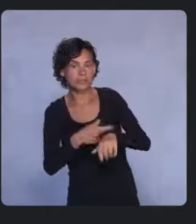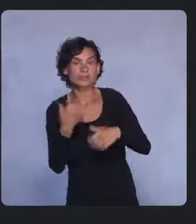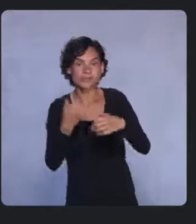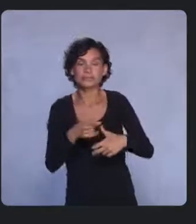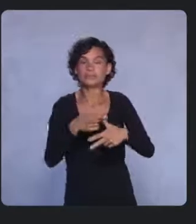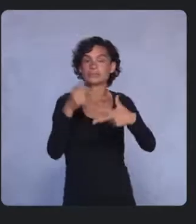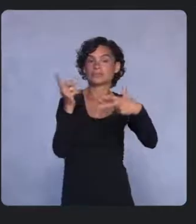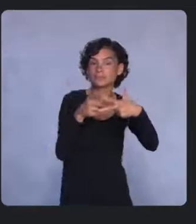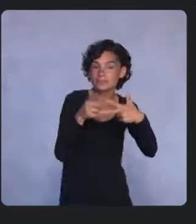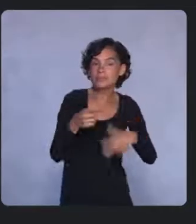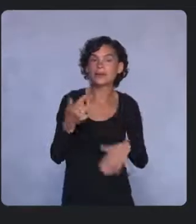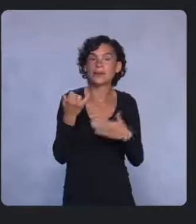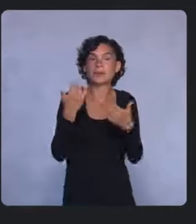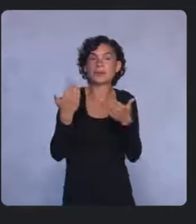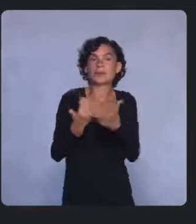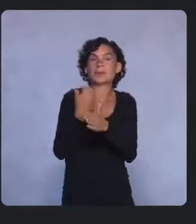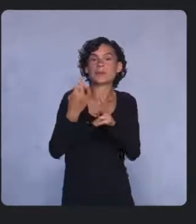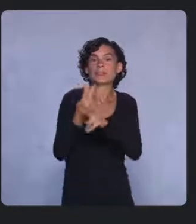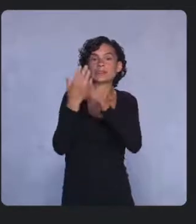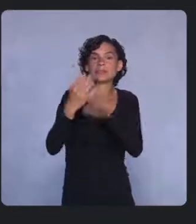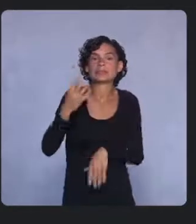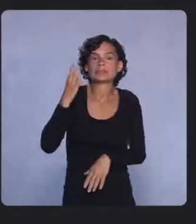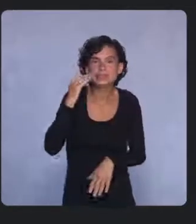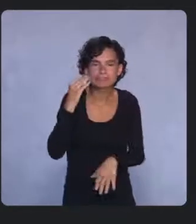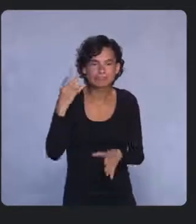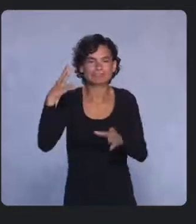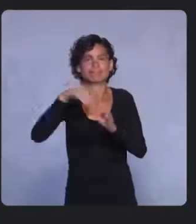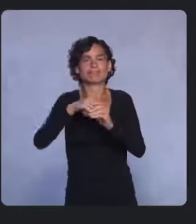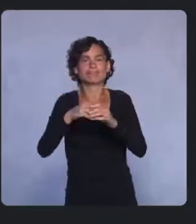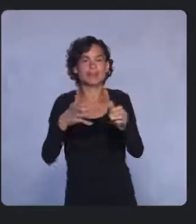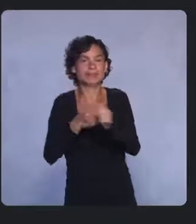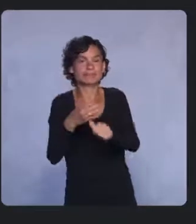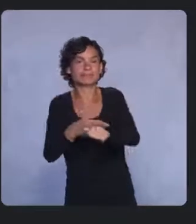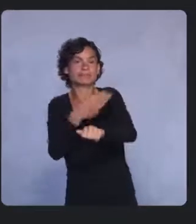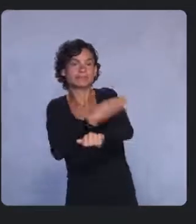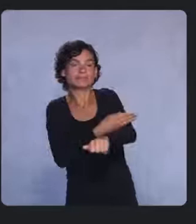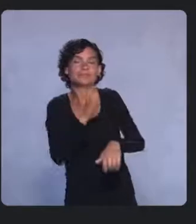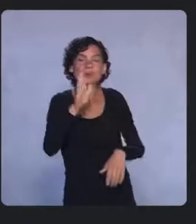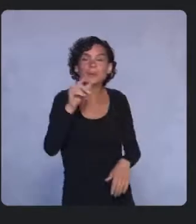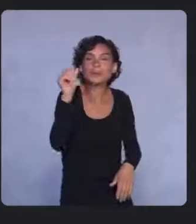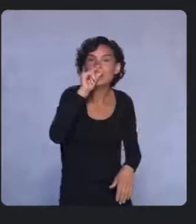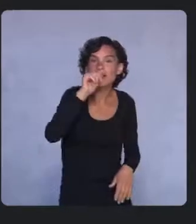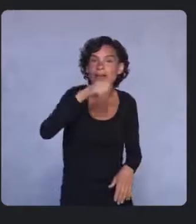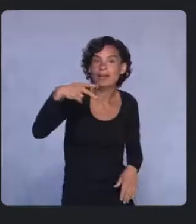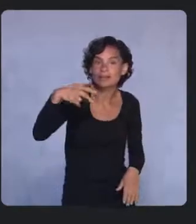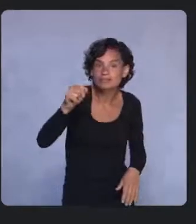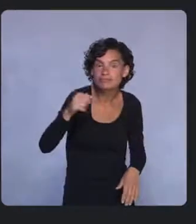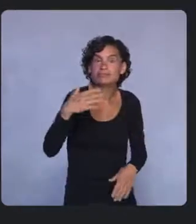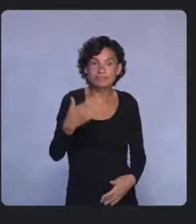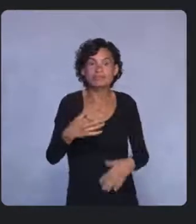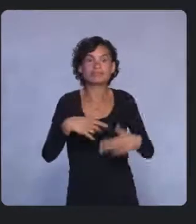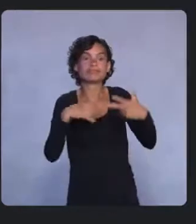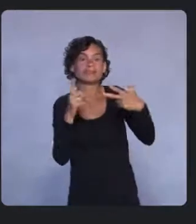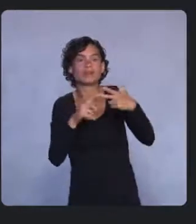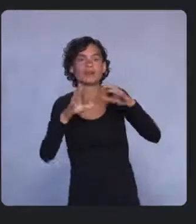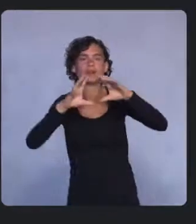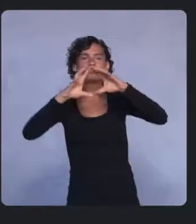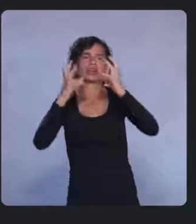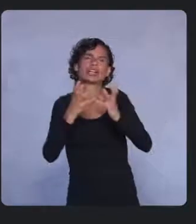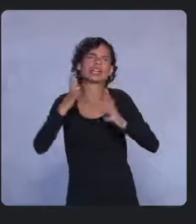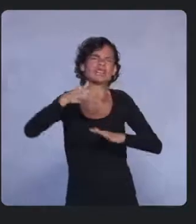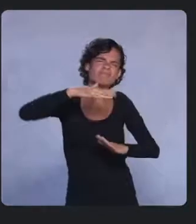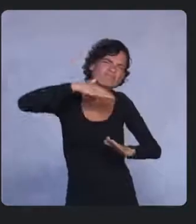experience, including updates to your favorite Google apps. And third, a world-class health and fitness